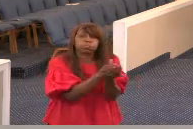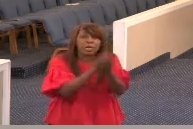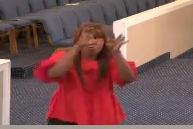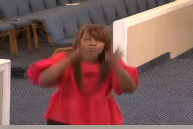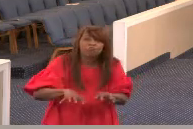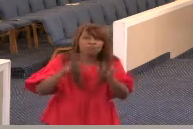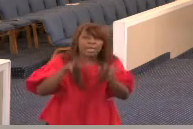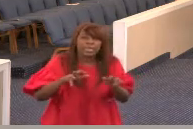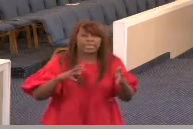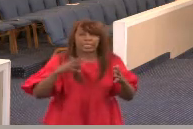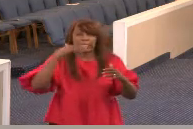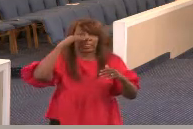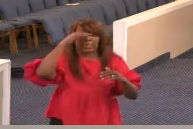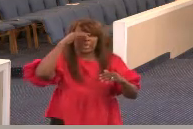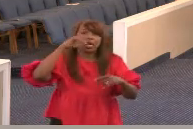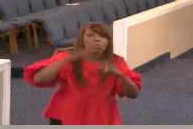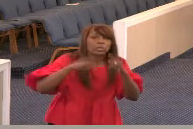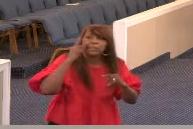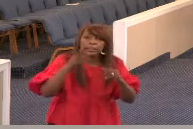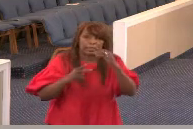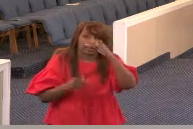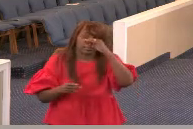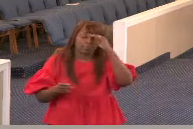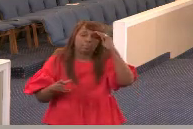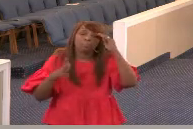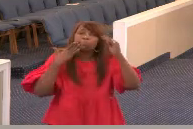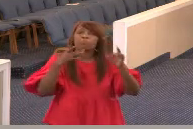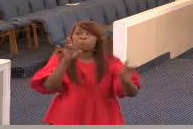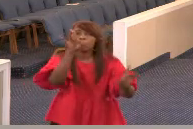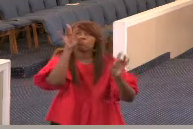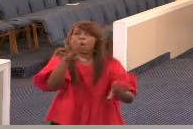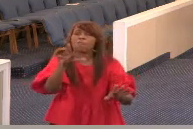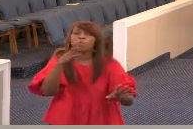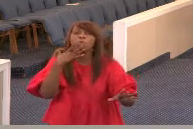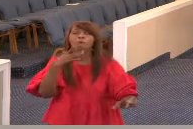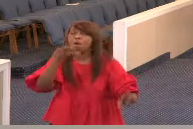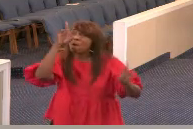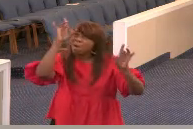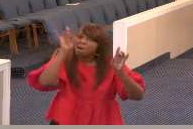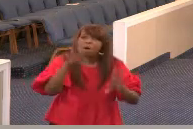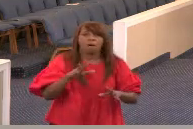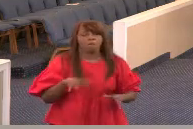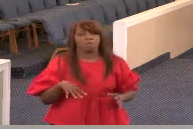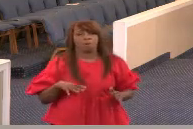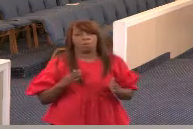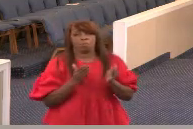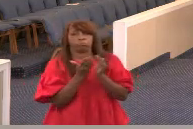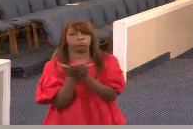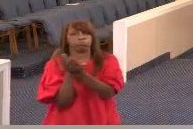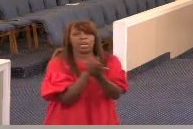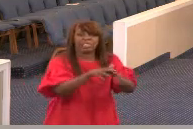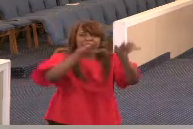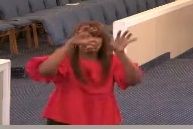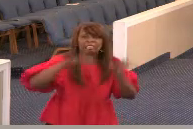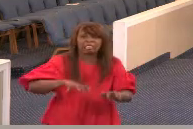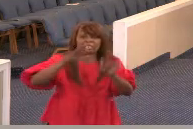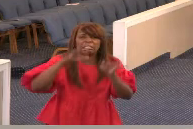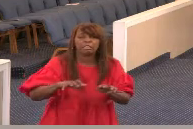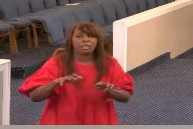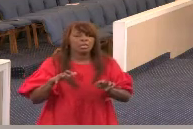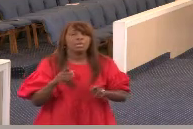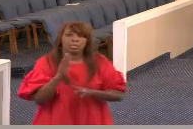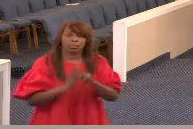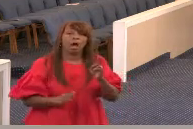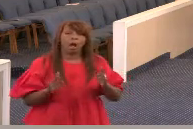I mean, it got mighty bad. Took to the point that many